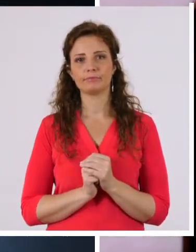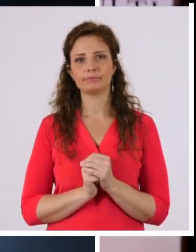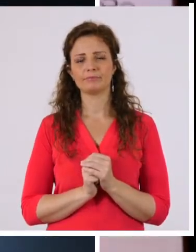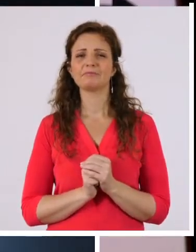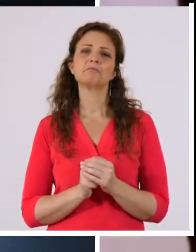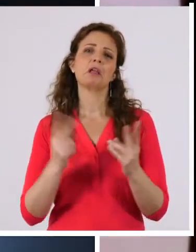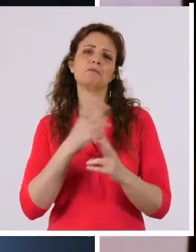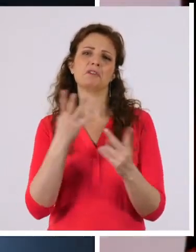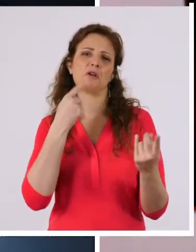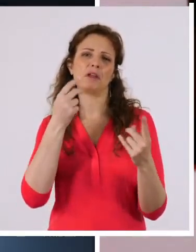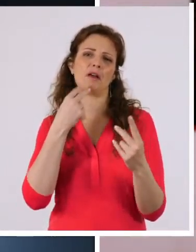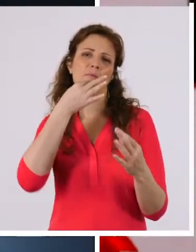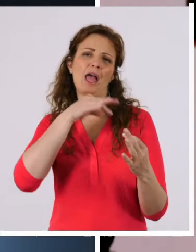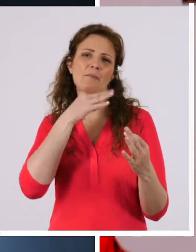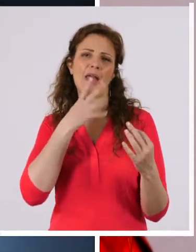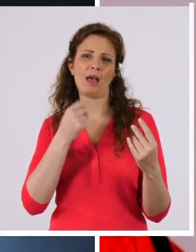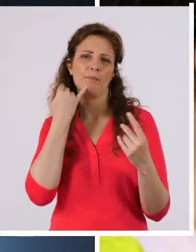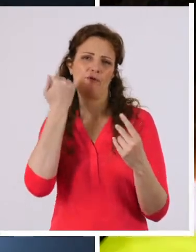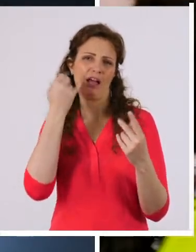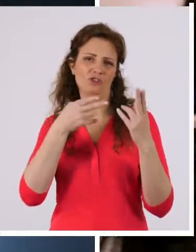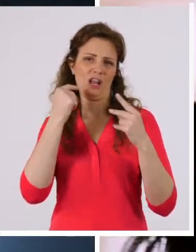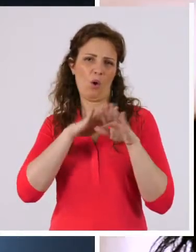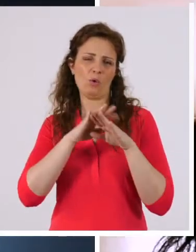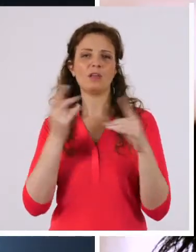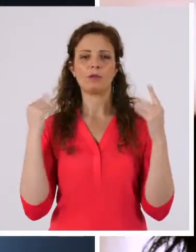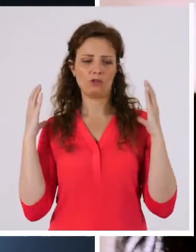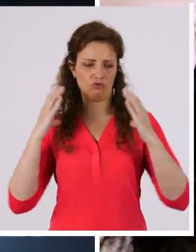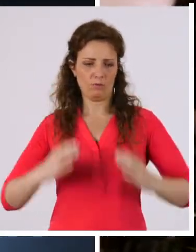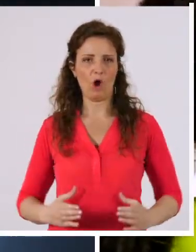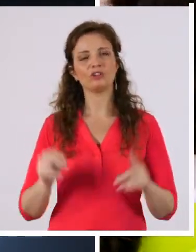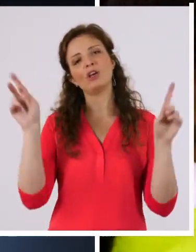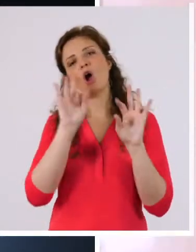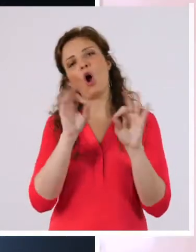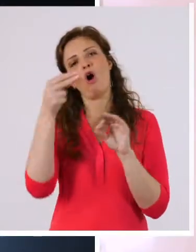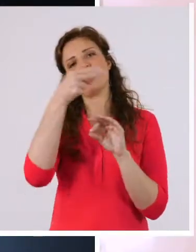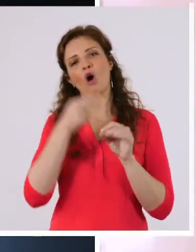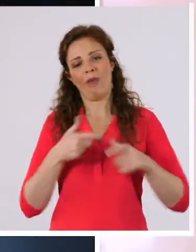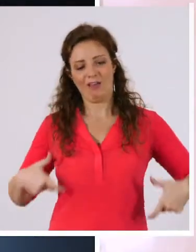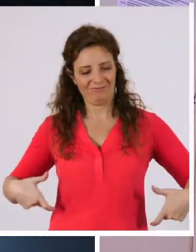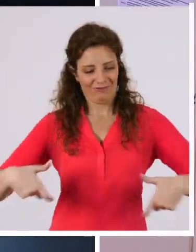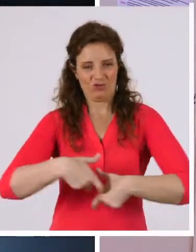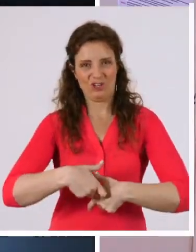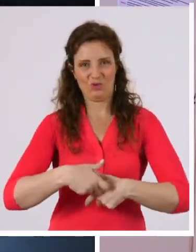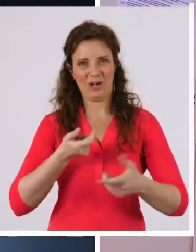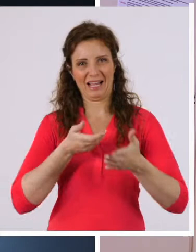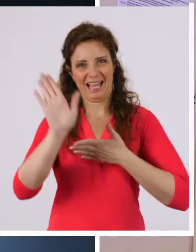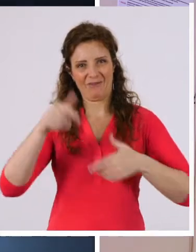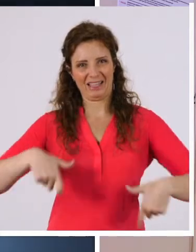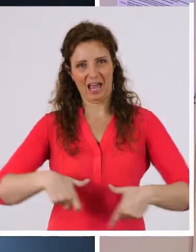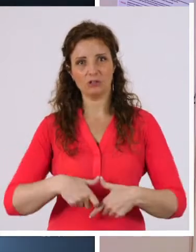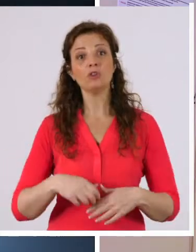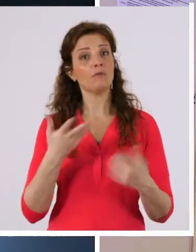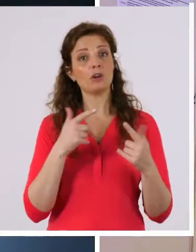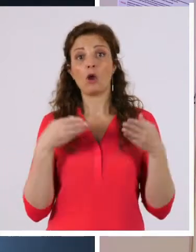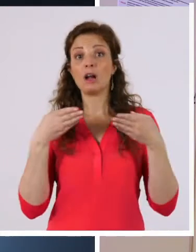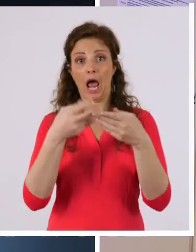The most common personal life-saving equipment is the life jacket or life vest that is kept in closets located in the